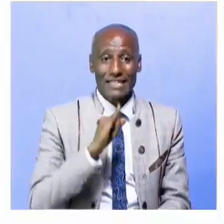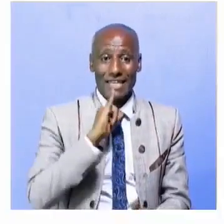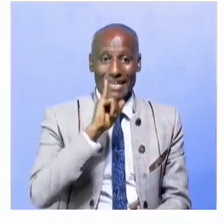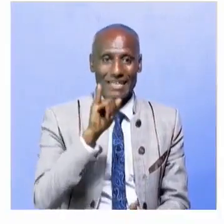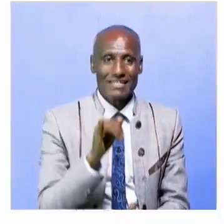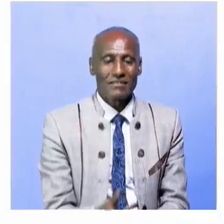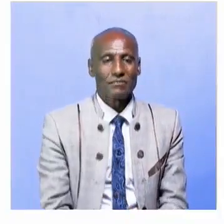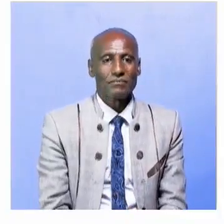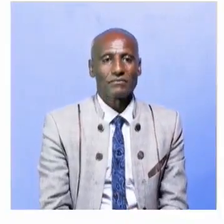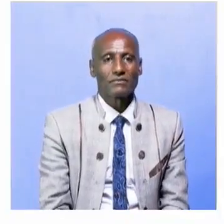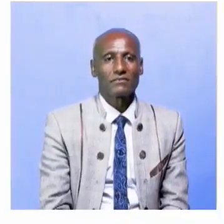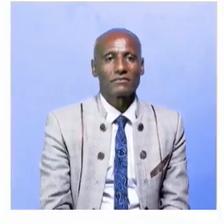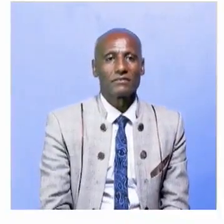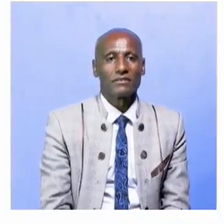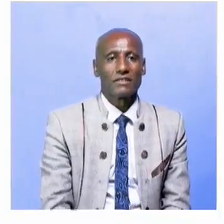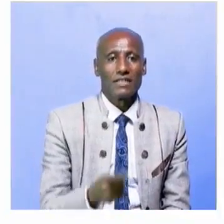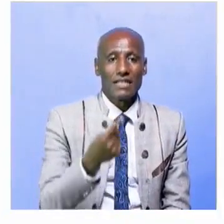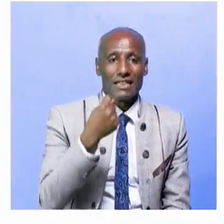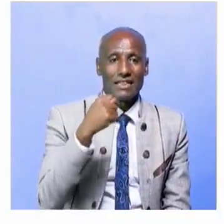is